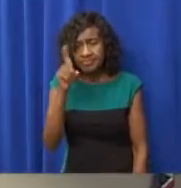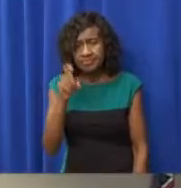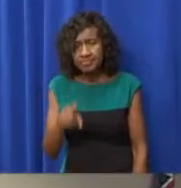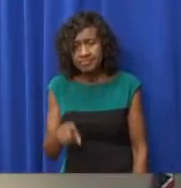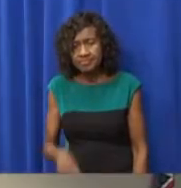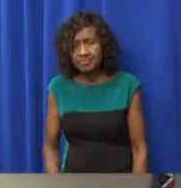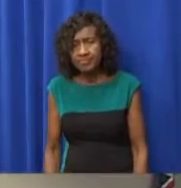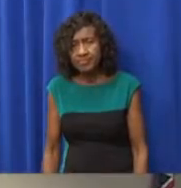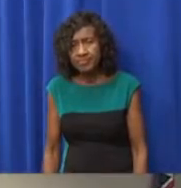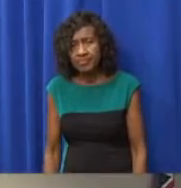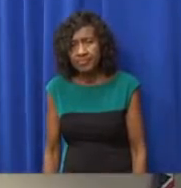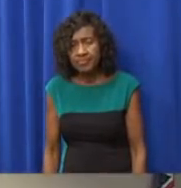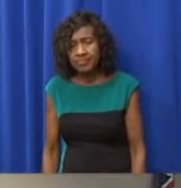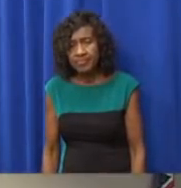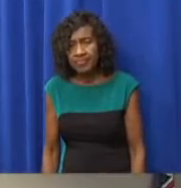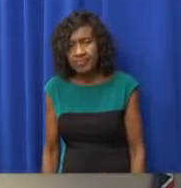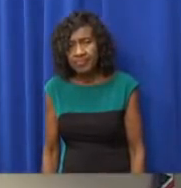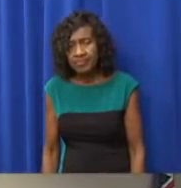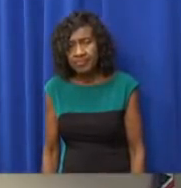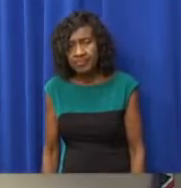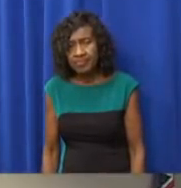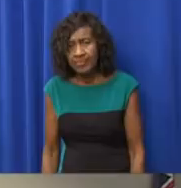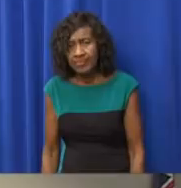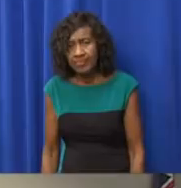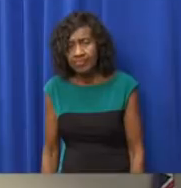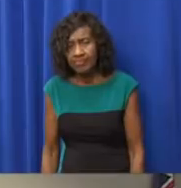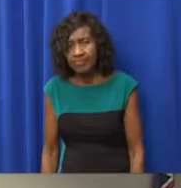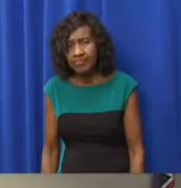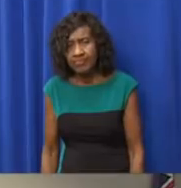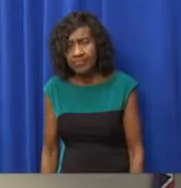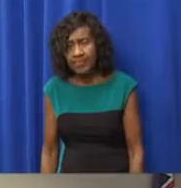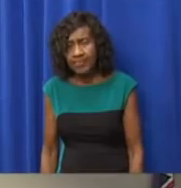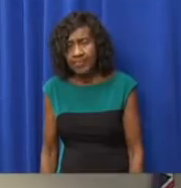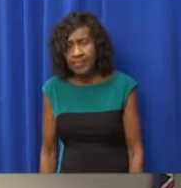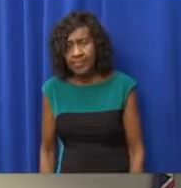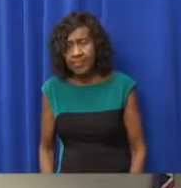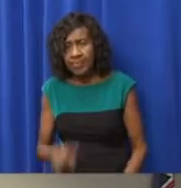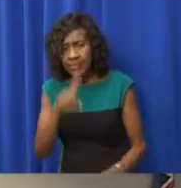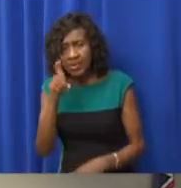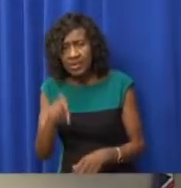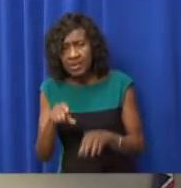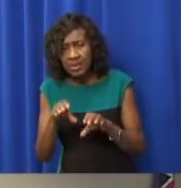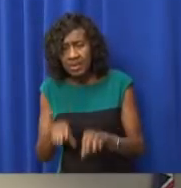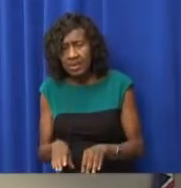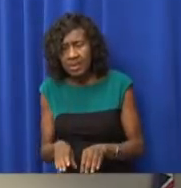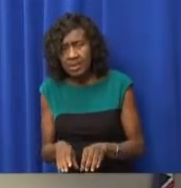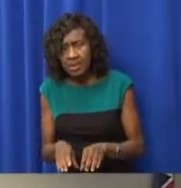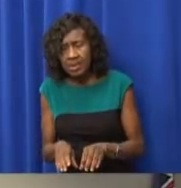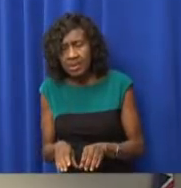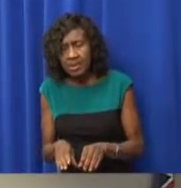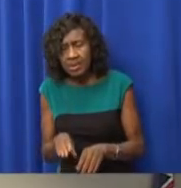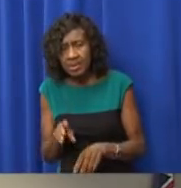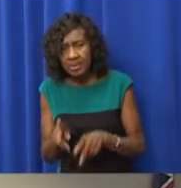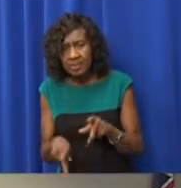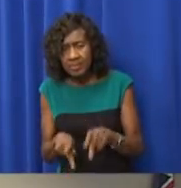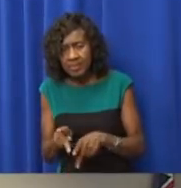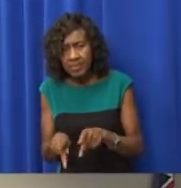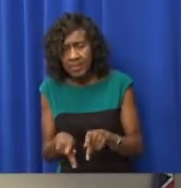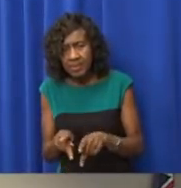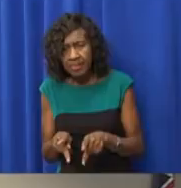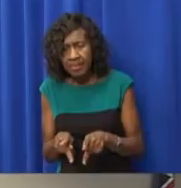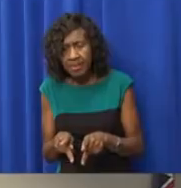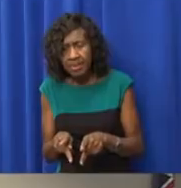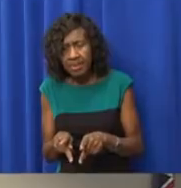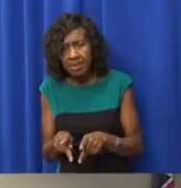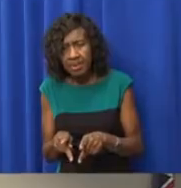first series of questions today, and the first one is for you, Dr. Lee. Can persons, let's say from any industry that's been